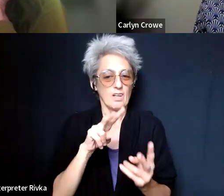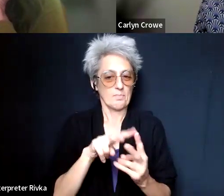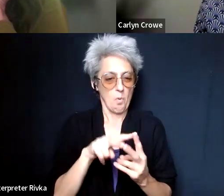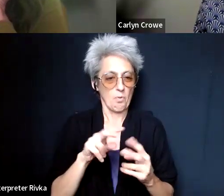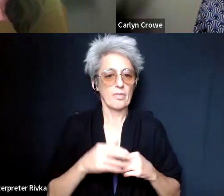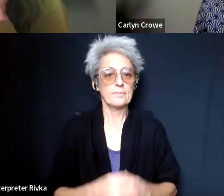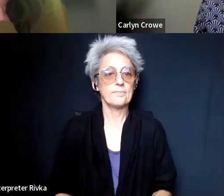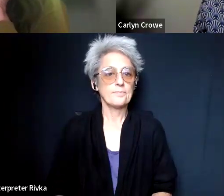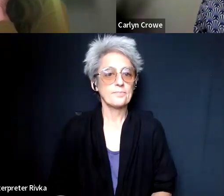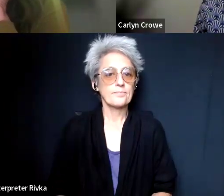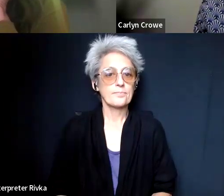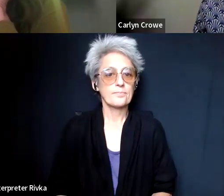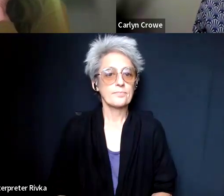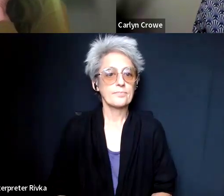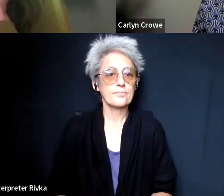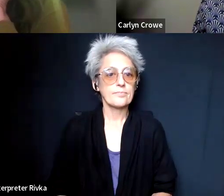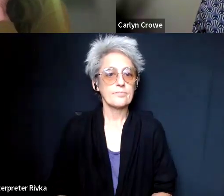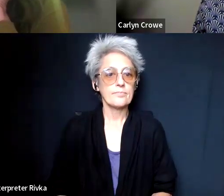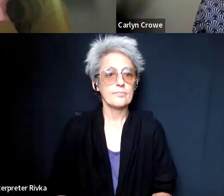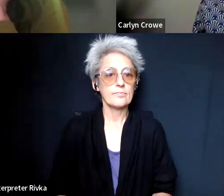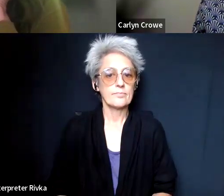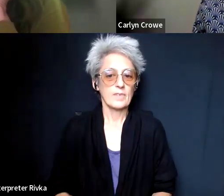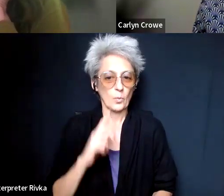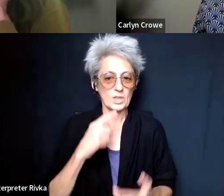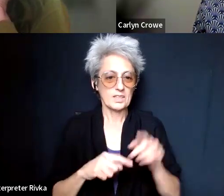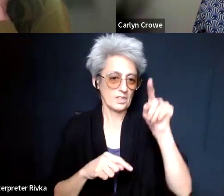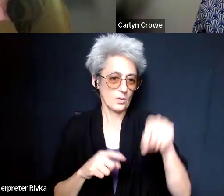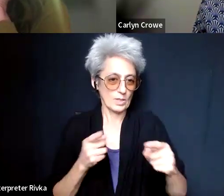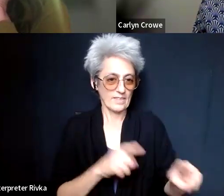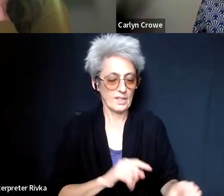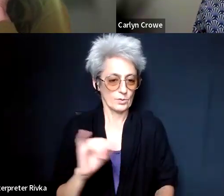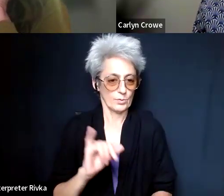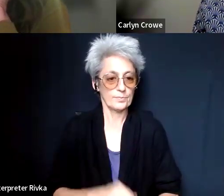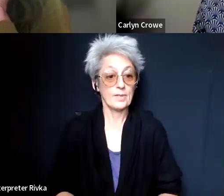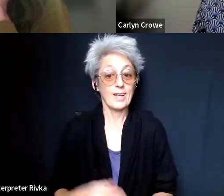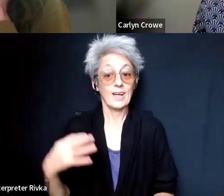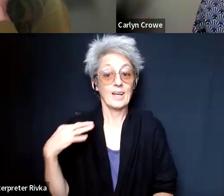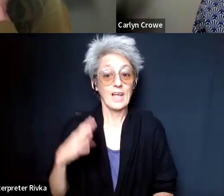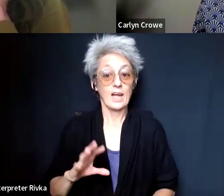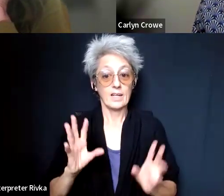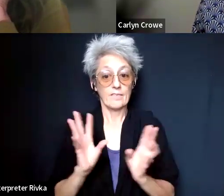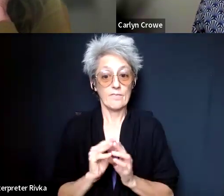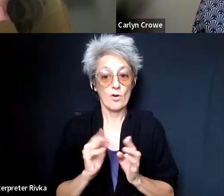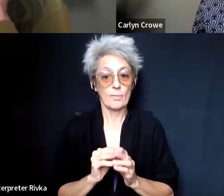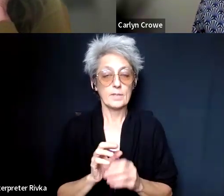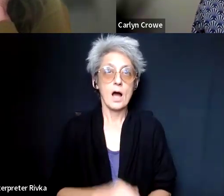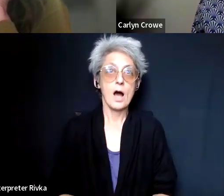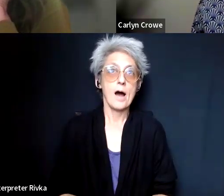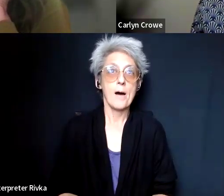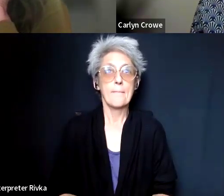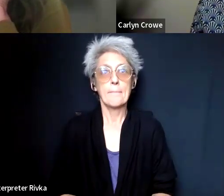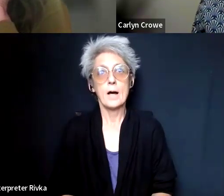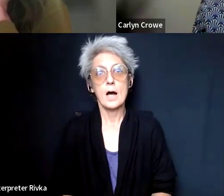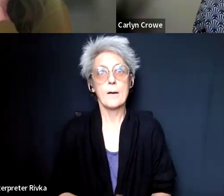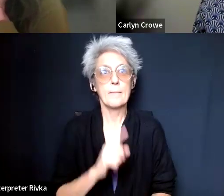in many of these events. But the candidate forums were actually Disability